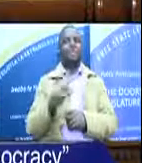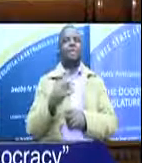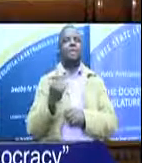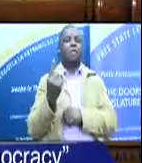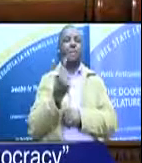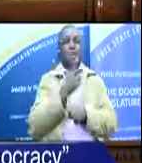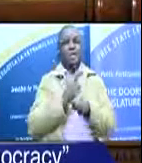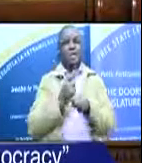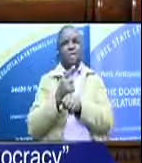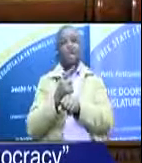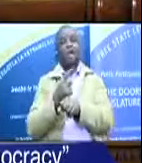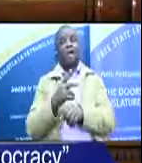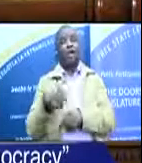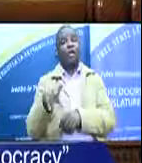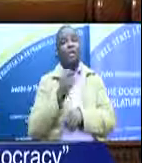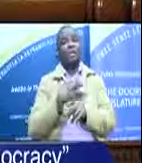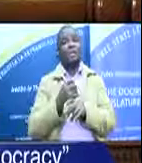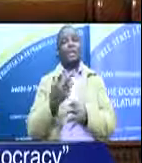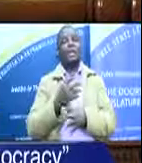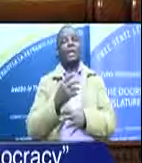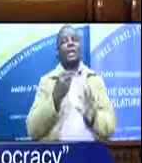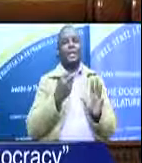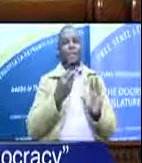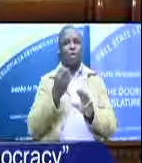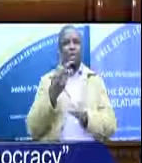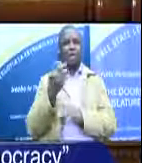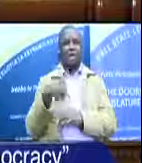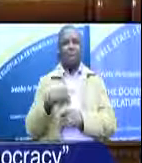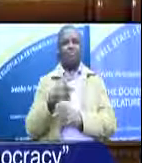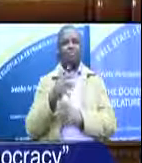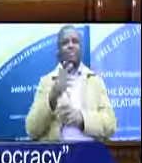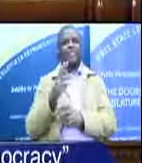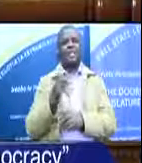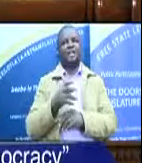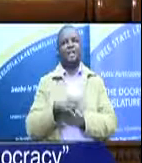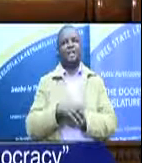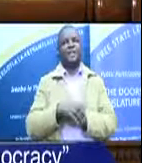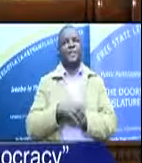mabatowa a 309 ka hara province ya Freistata.